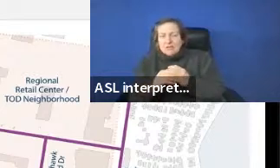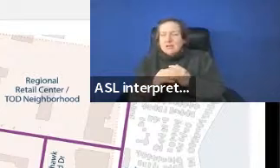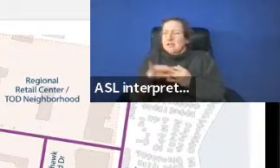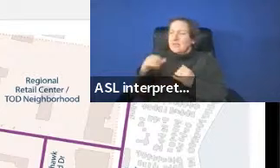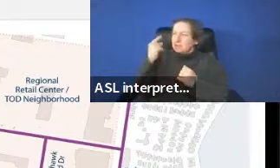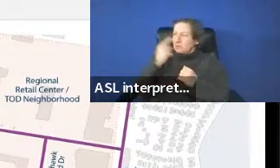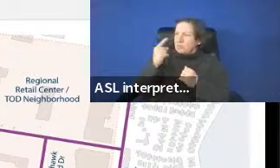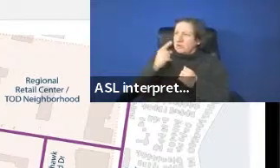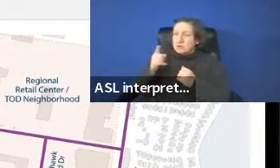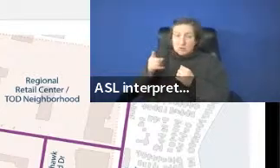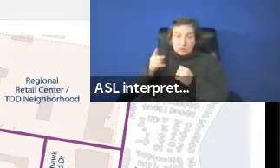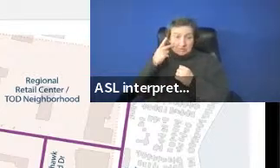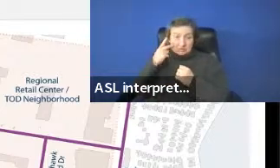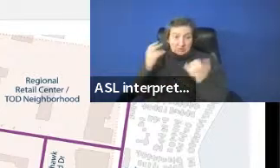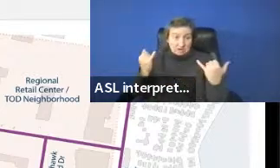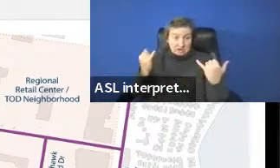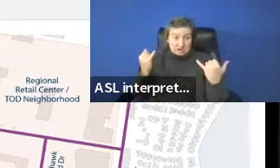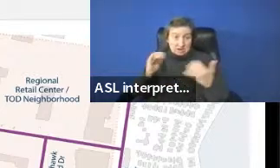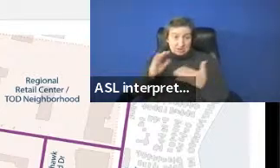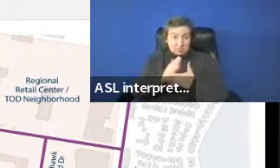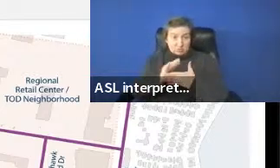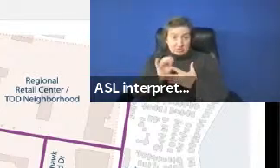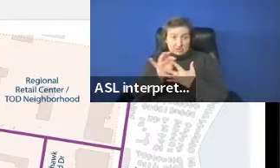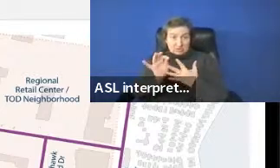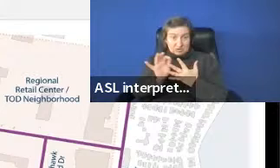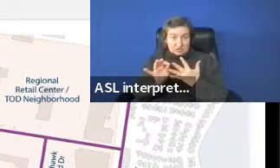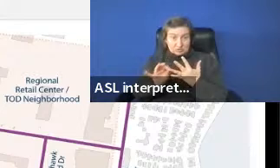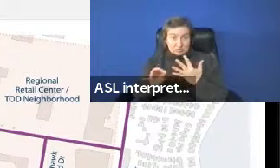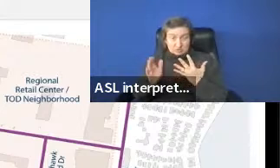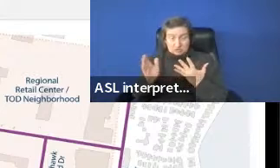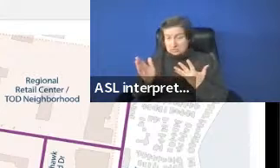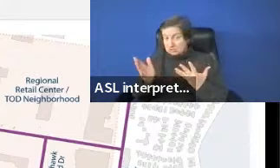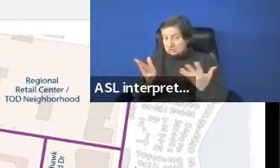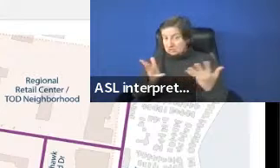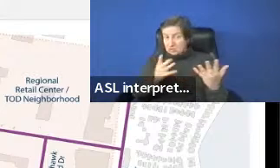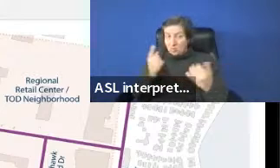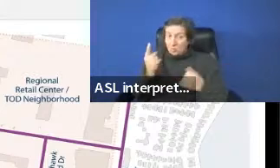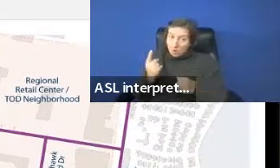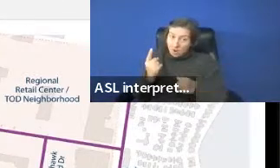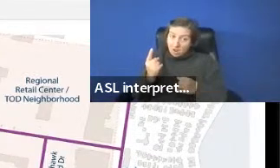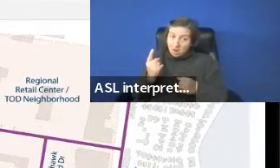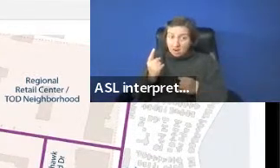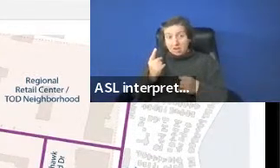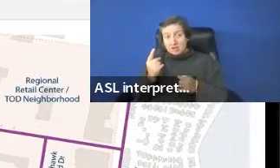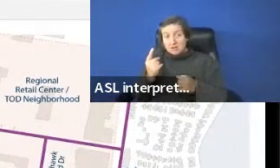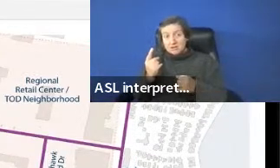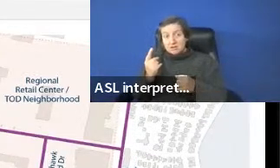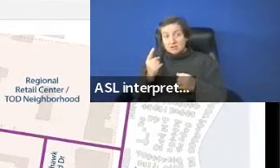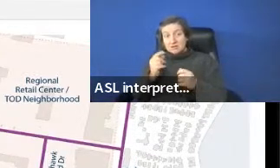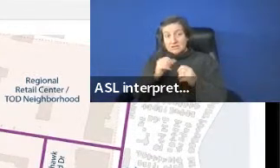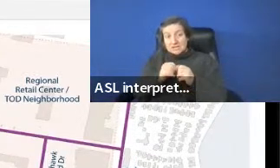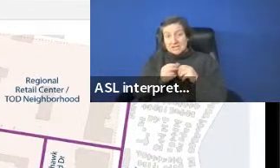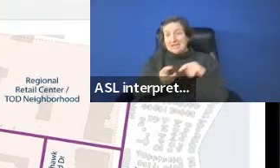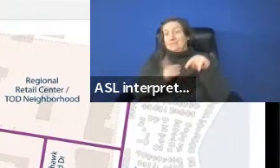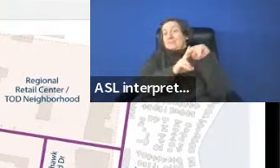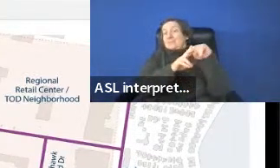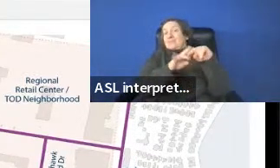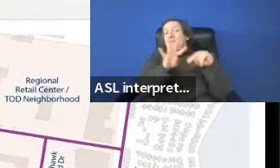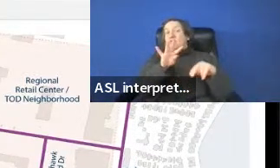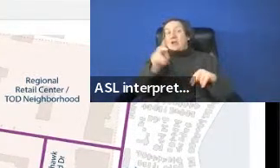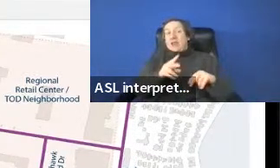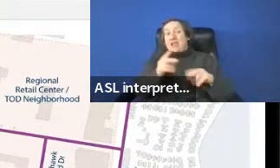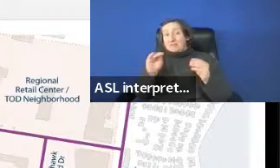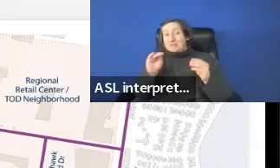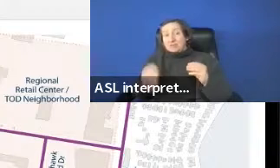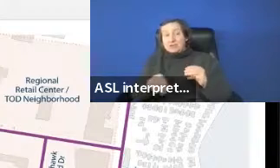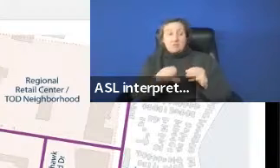do you see right now between these options, is one of them keep bumping you up at 4.5%, but two of